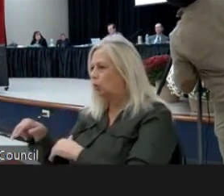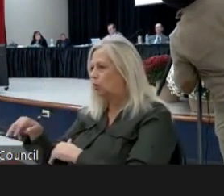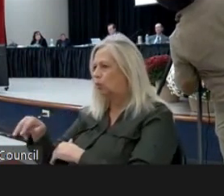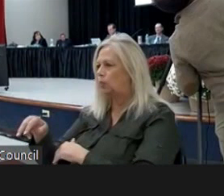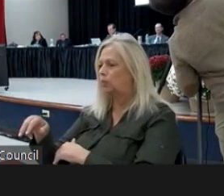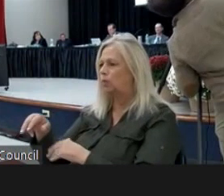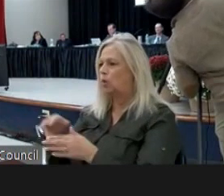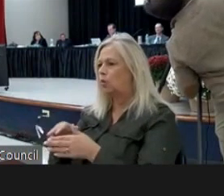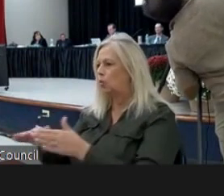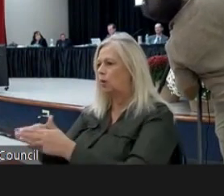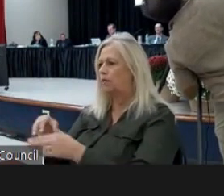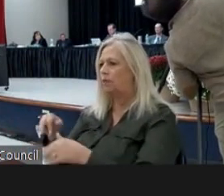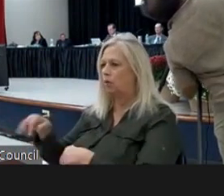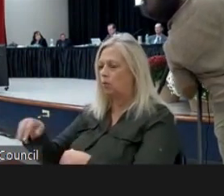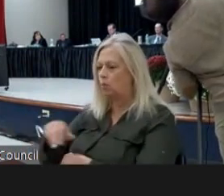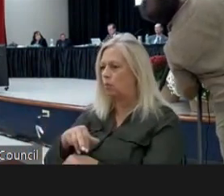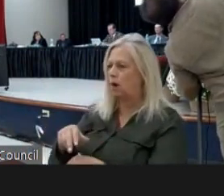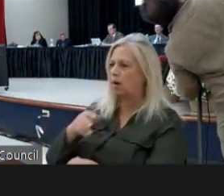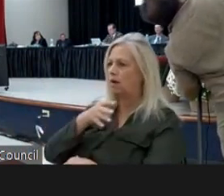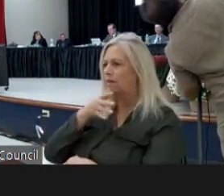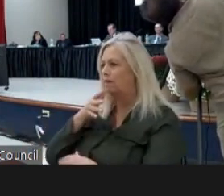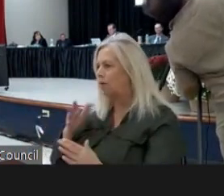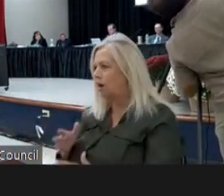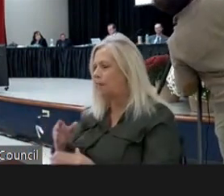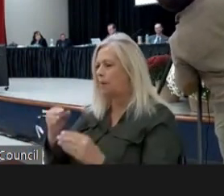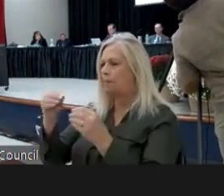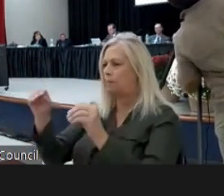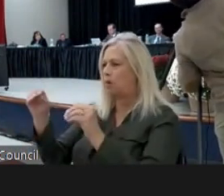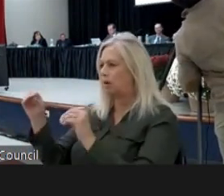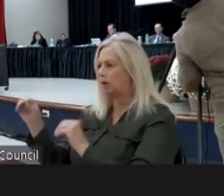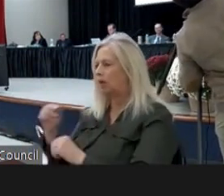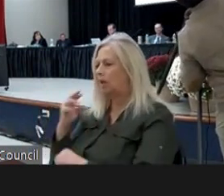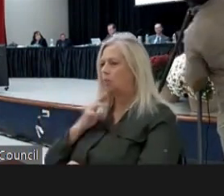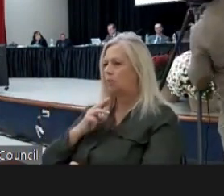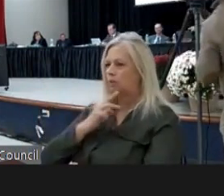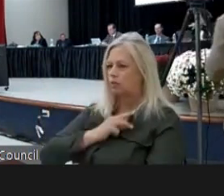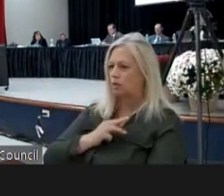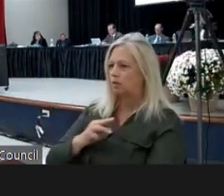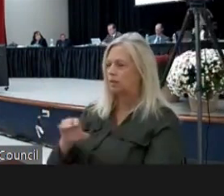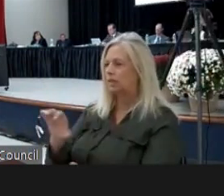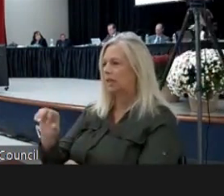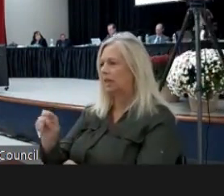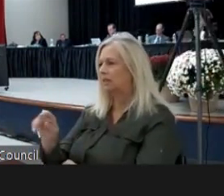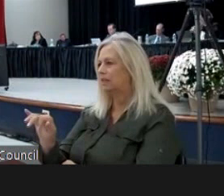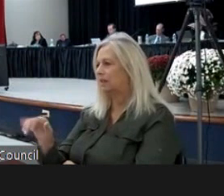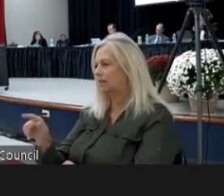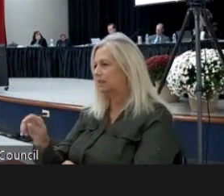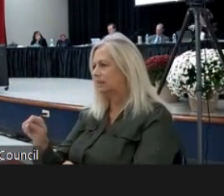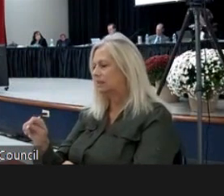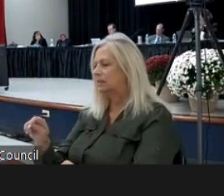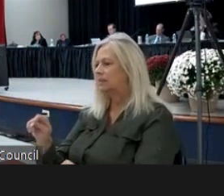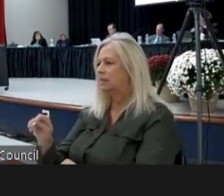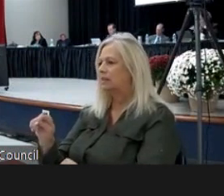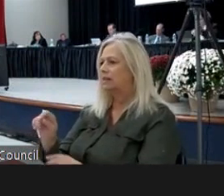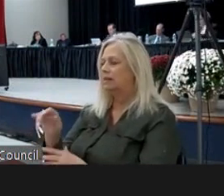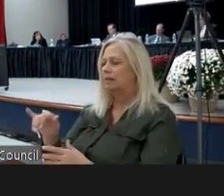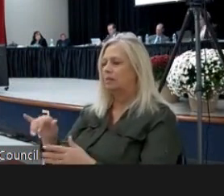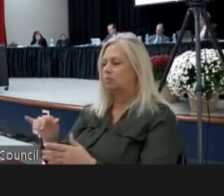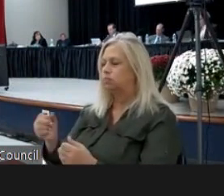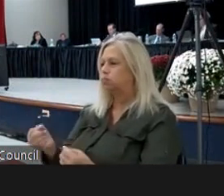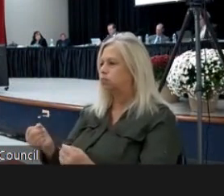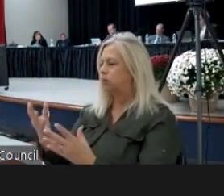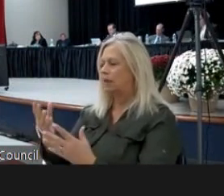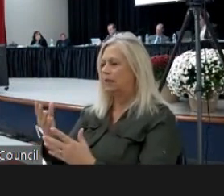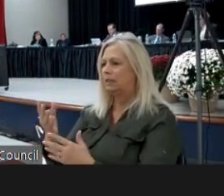the farmers market, restaurants, the Catalyst Riverfront, which in and of itself is 3 or 4 or 5 projects